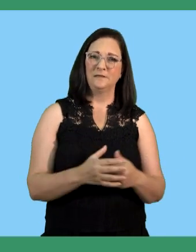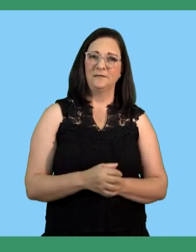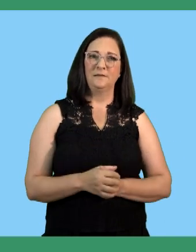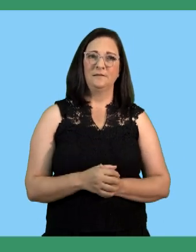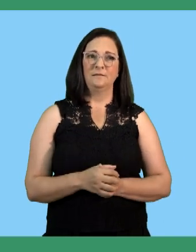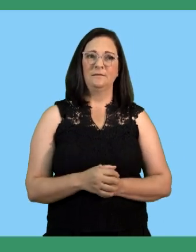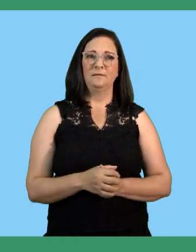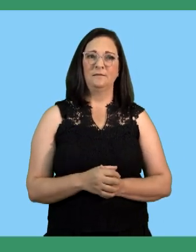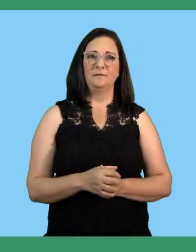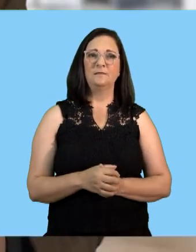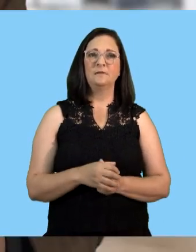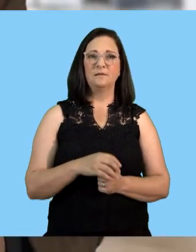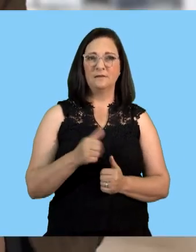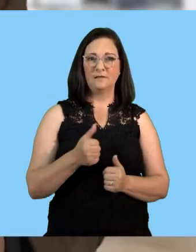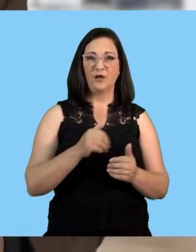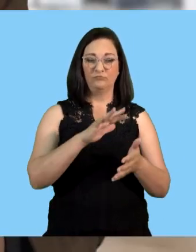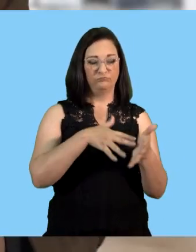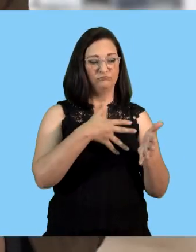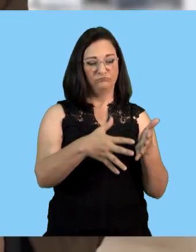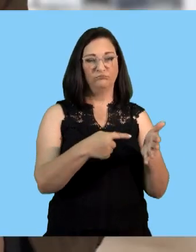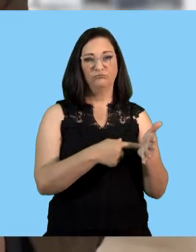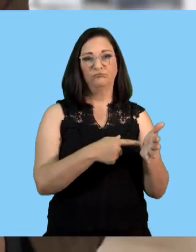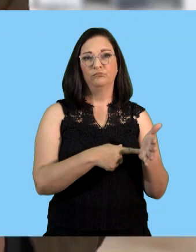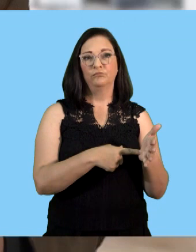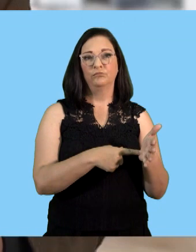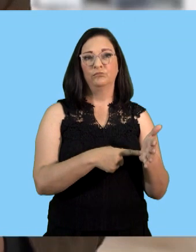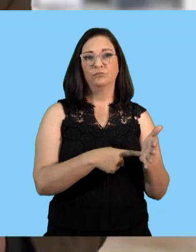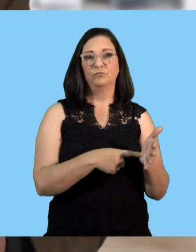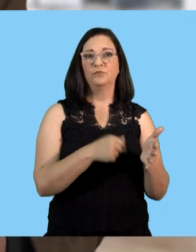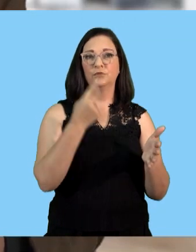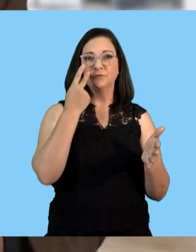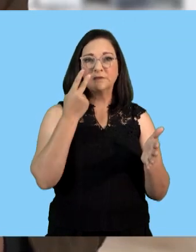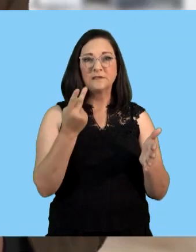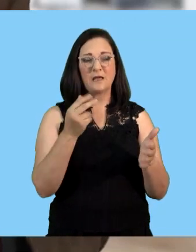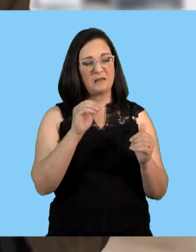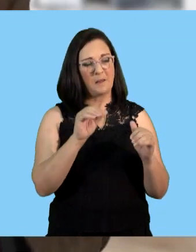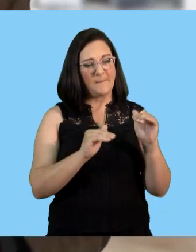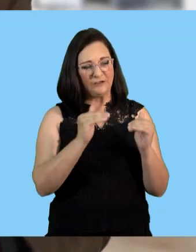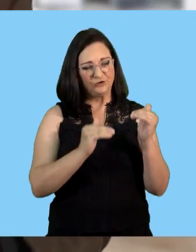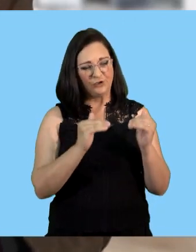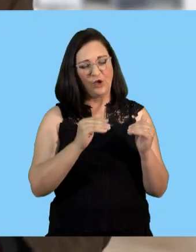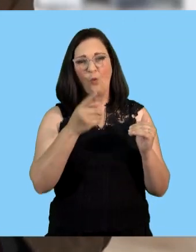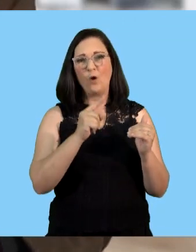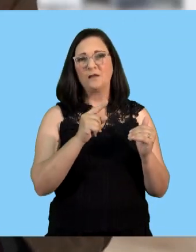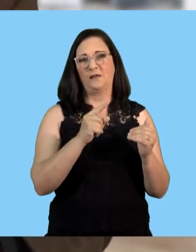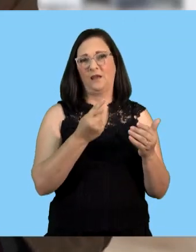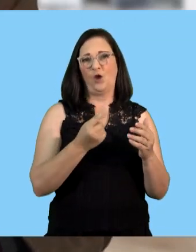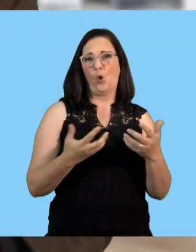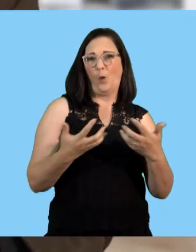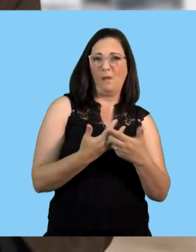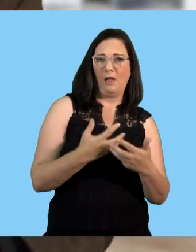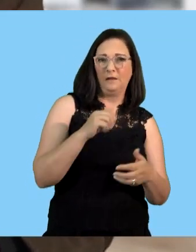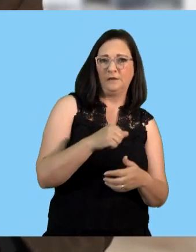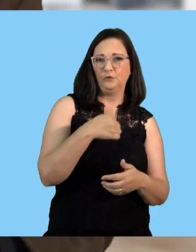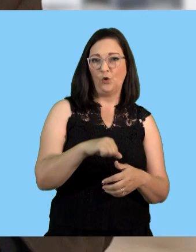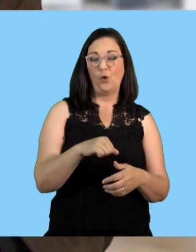should we follow that, we are being compliant. So the scorecard will be used to measure the compliances of the BBBEE, and